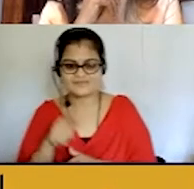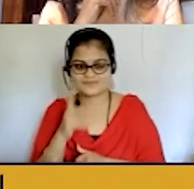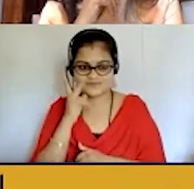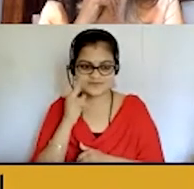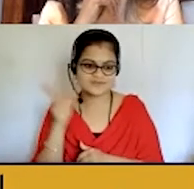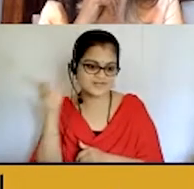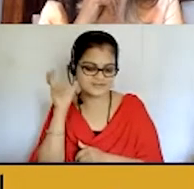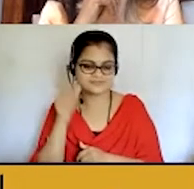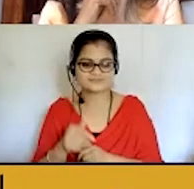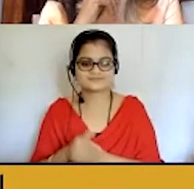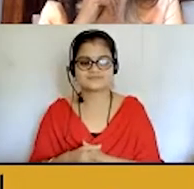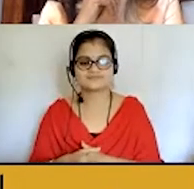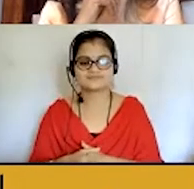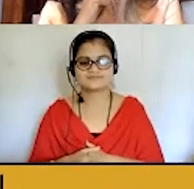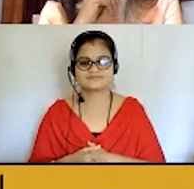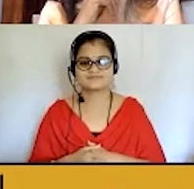Okay, let's listen to the blues.